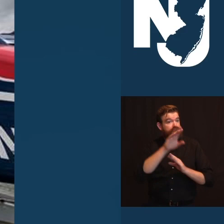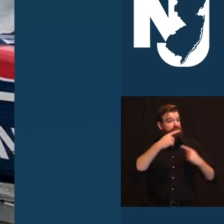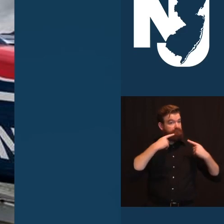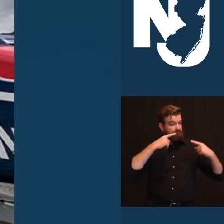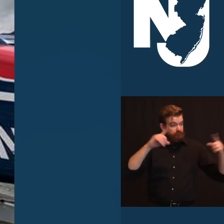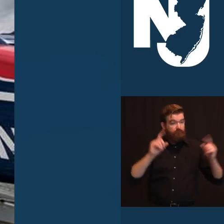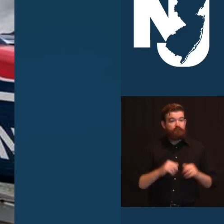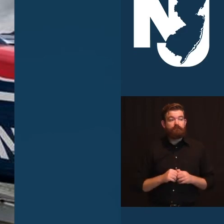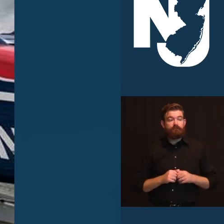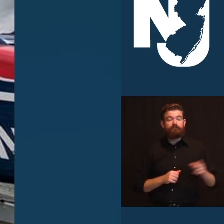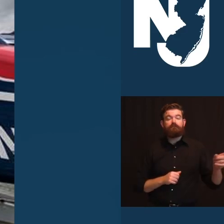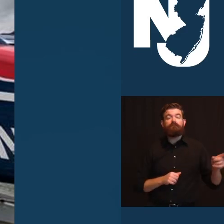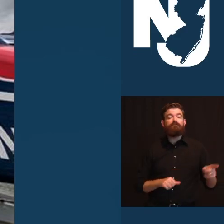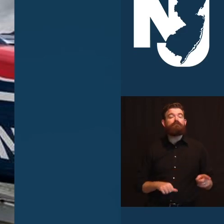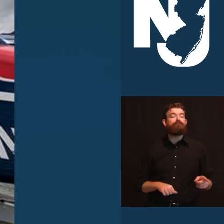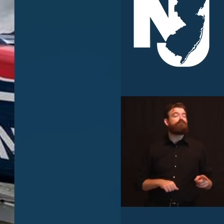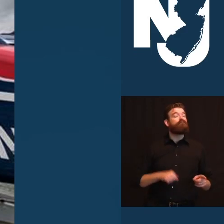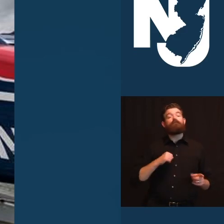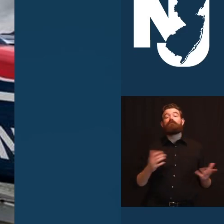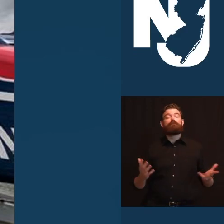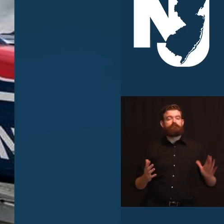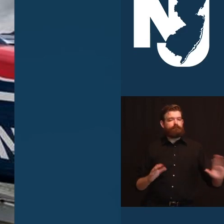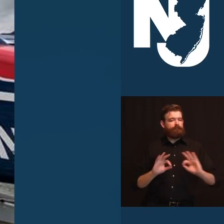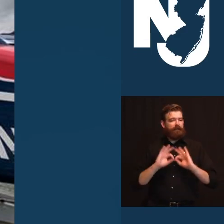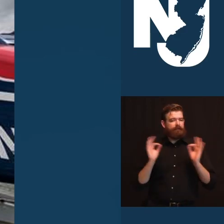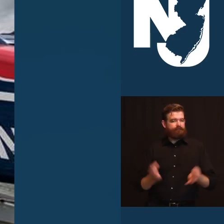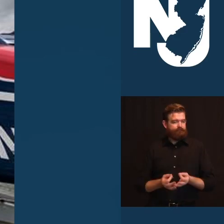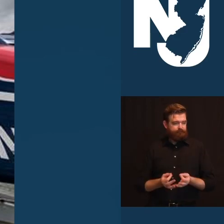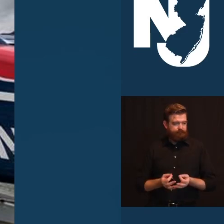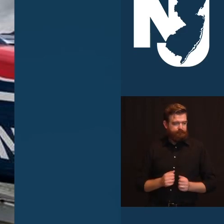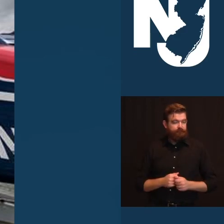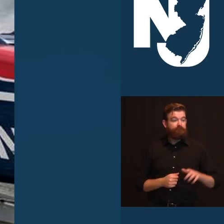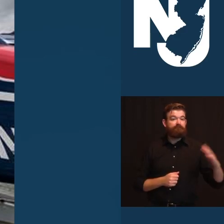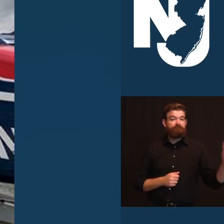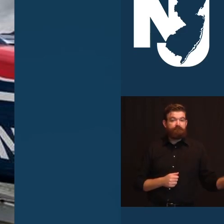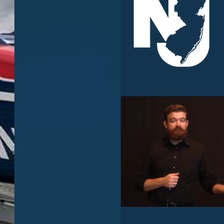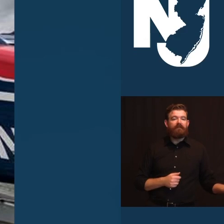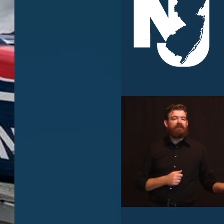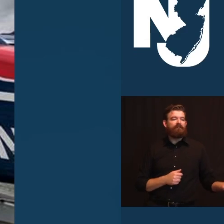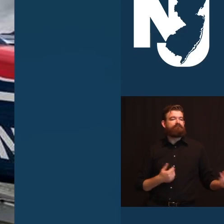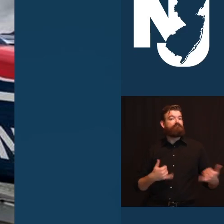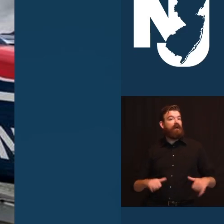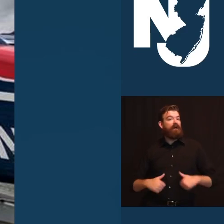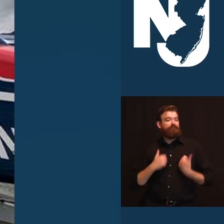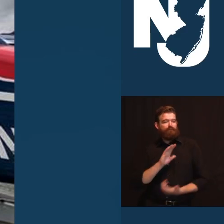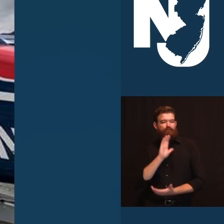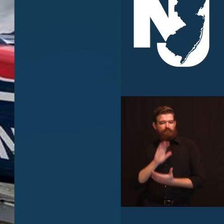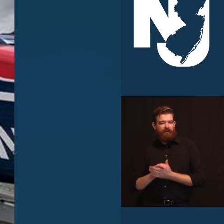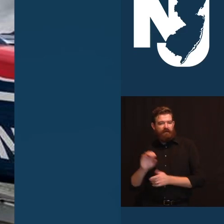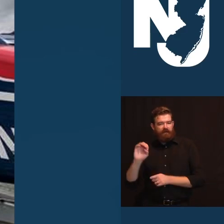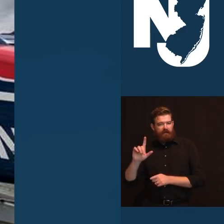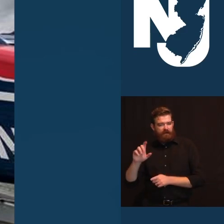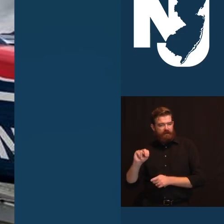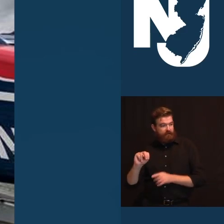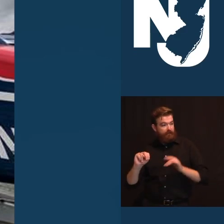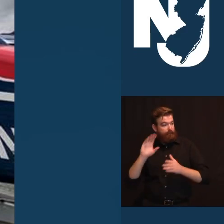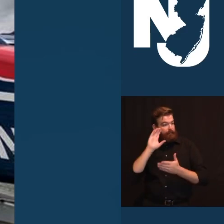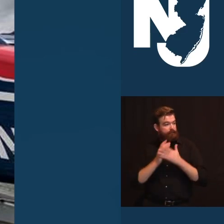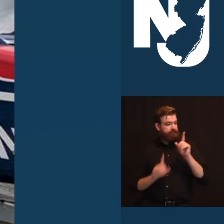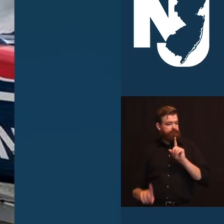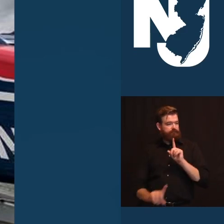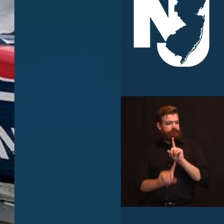leaves behind his wife, Ellen Benson, with whom I had the great honor of speaking. That's her in front of Jim, to whom he was married